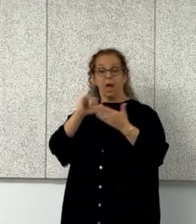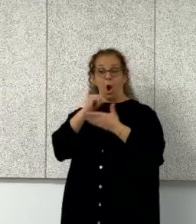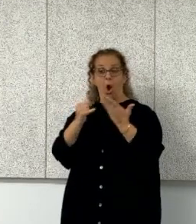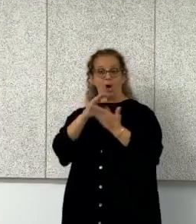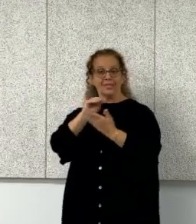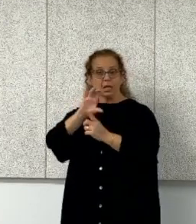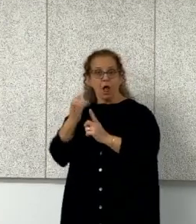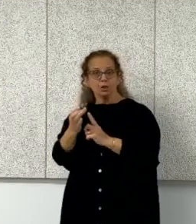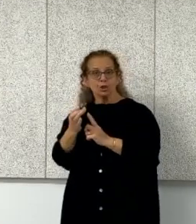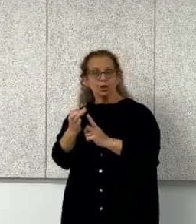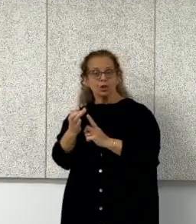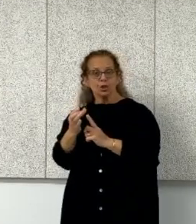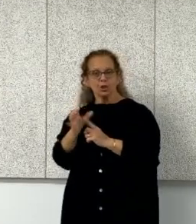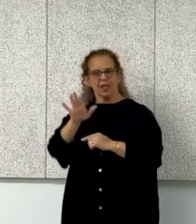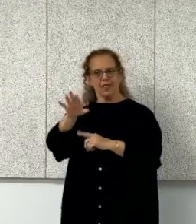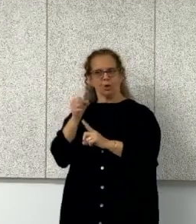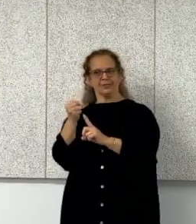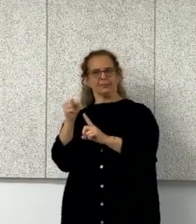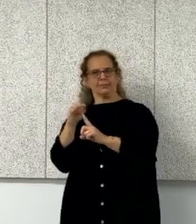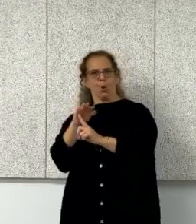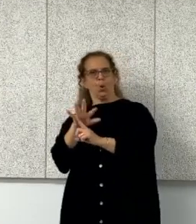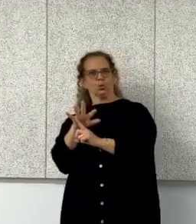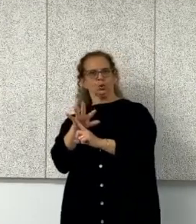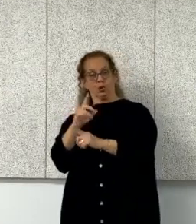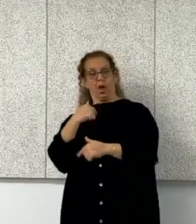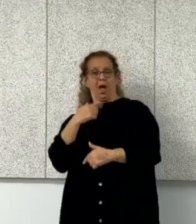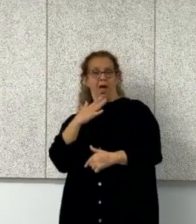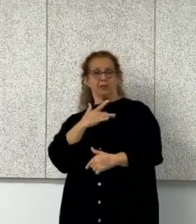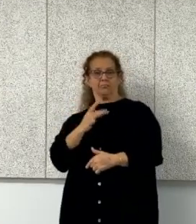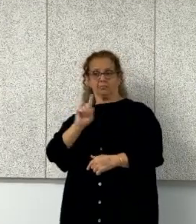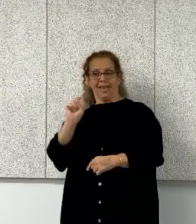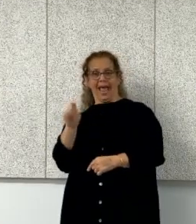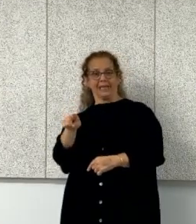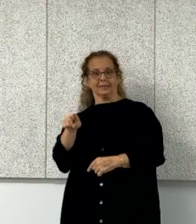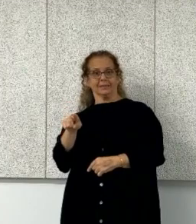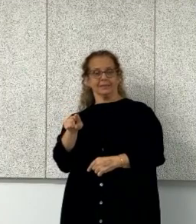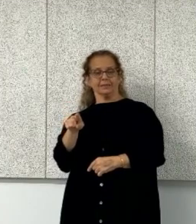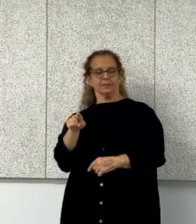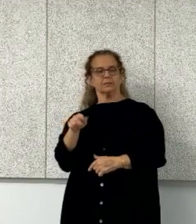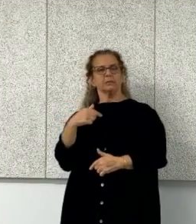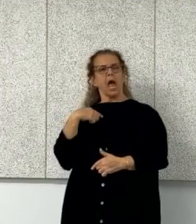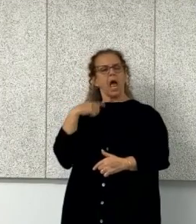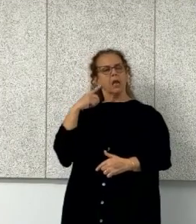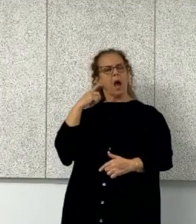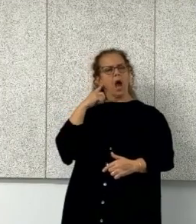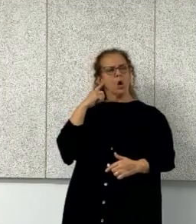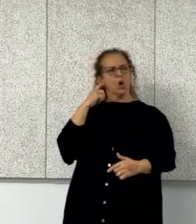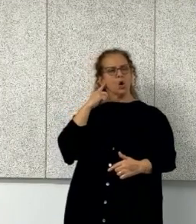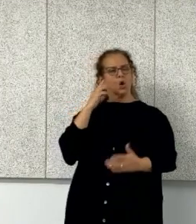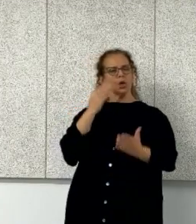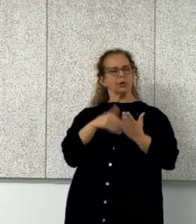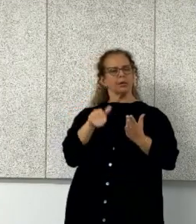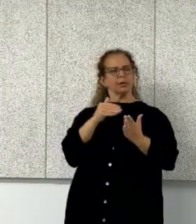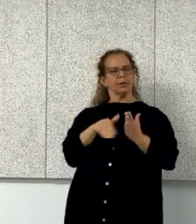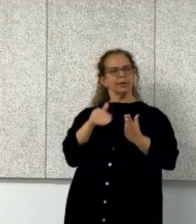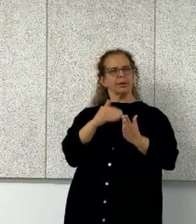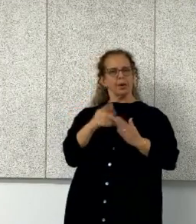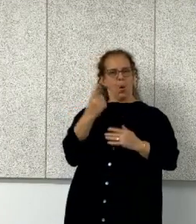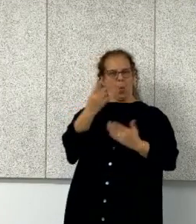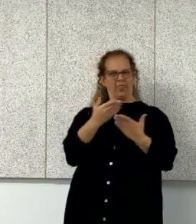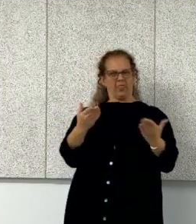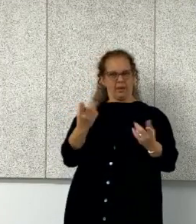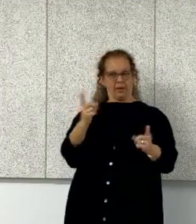like, what kind of arts and culture exposure do you have in your life? And I heard about consistently about one